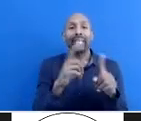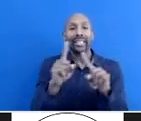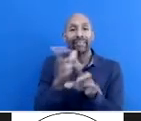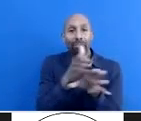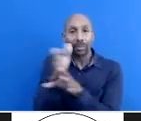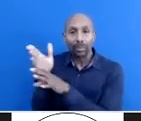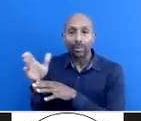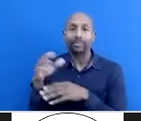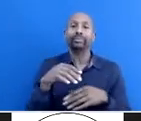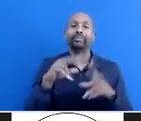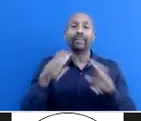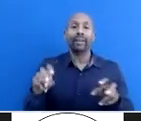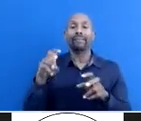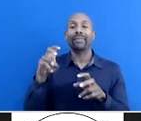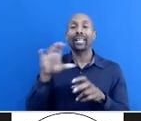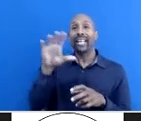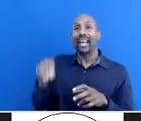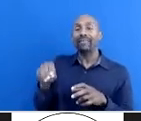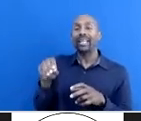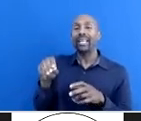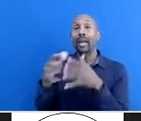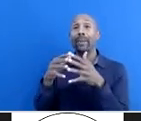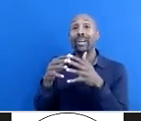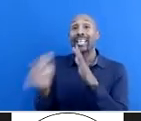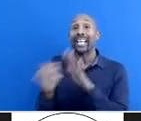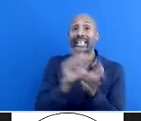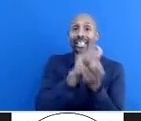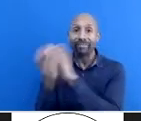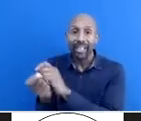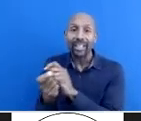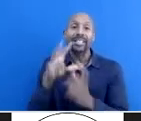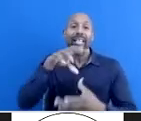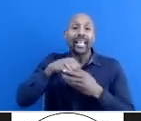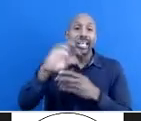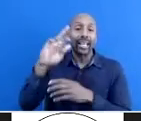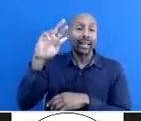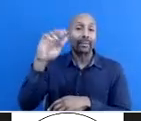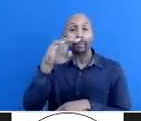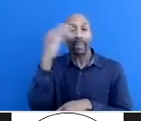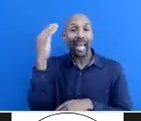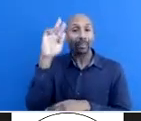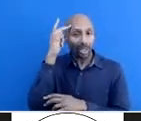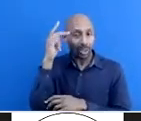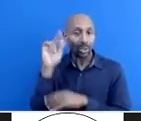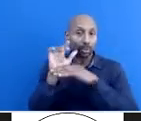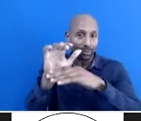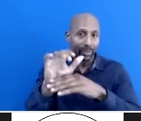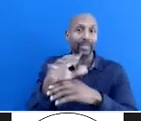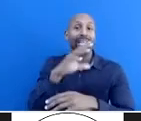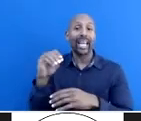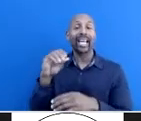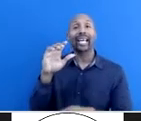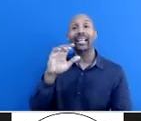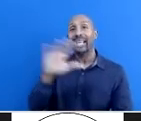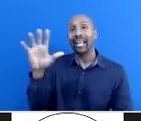African diaspora. Cyrus's sensitivity to cross-cultural pollination and movements through history take us